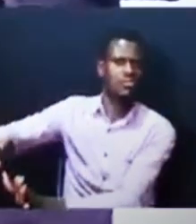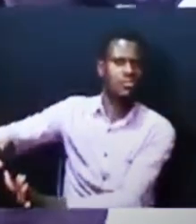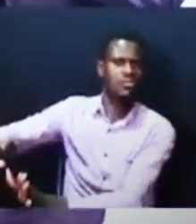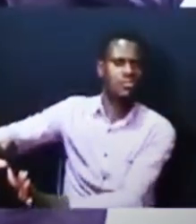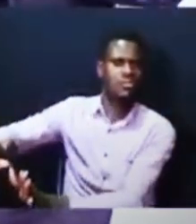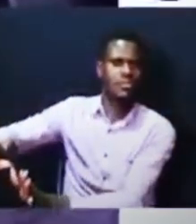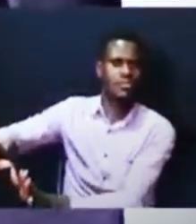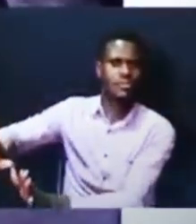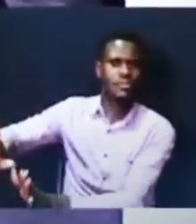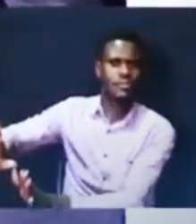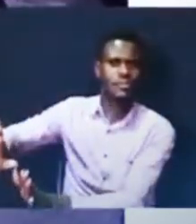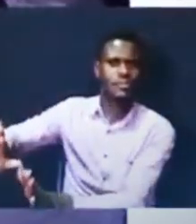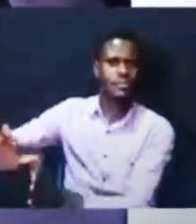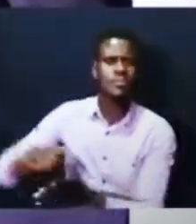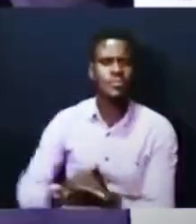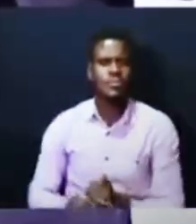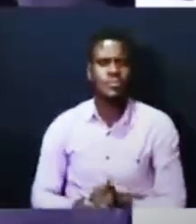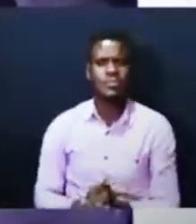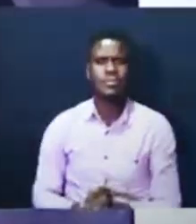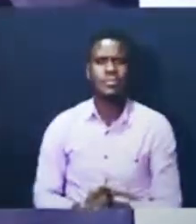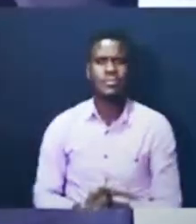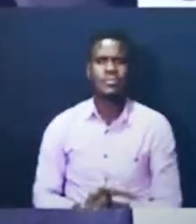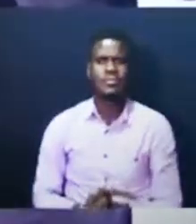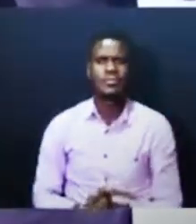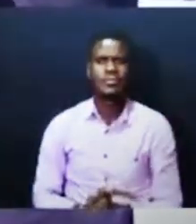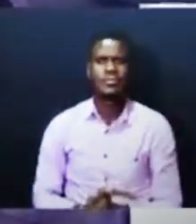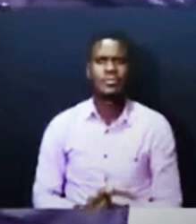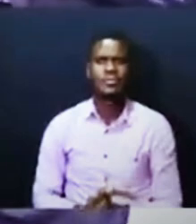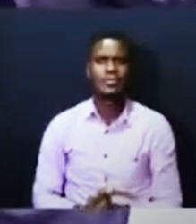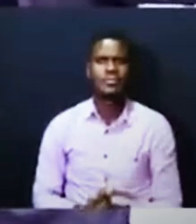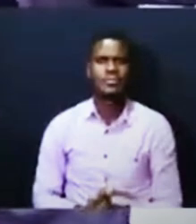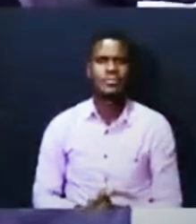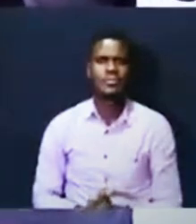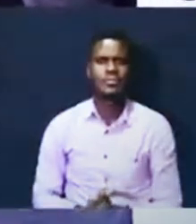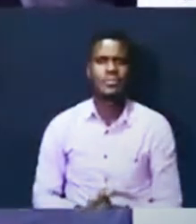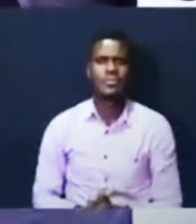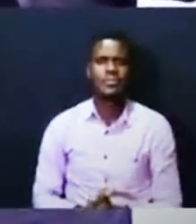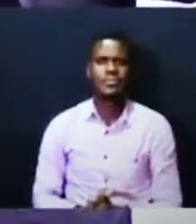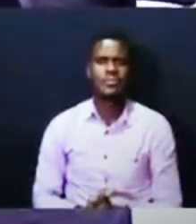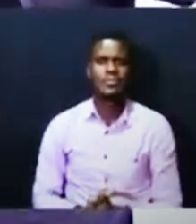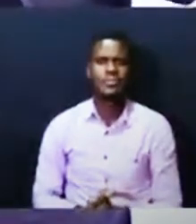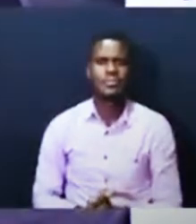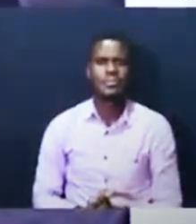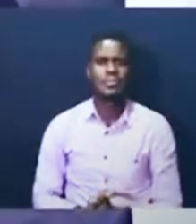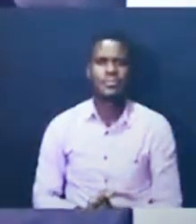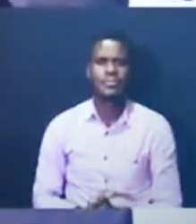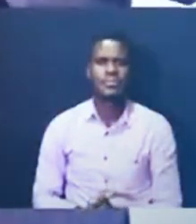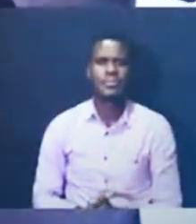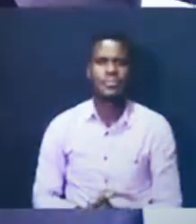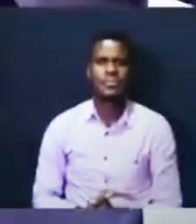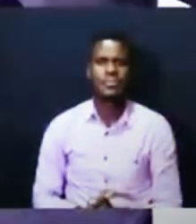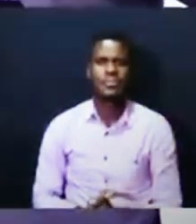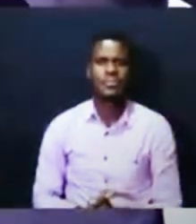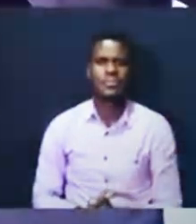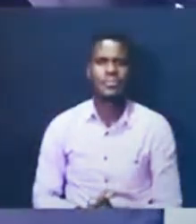Na moye fofro sedie moye epiti no. join Christo no